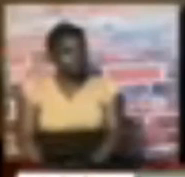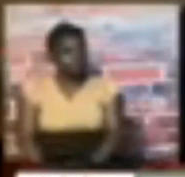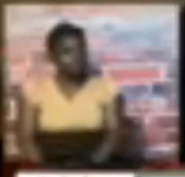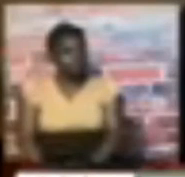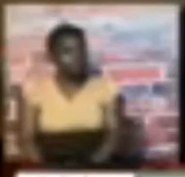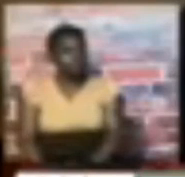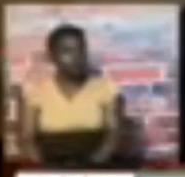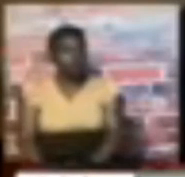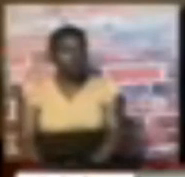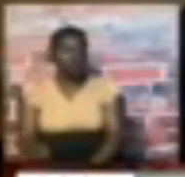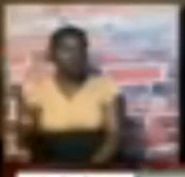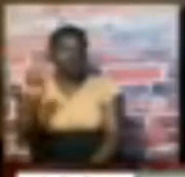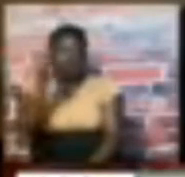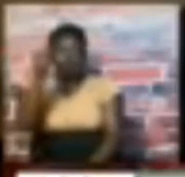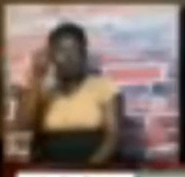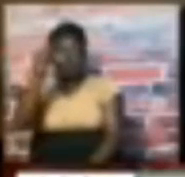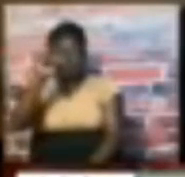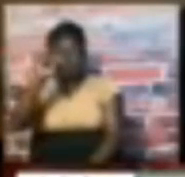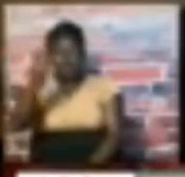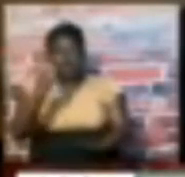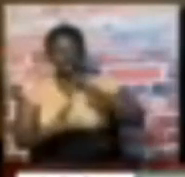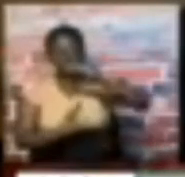Oh, the first on top